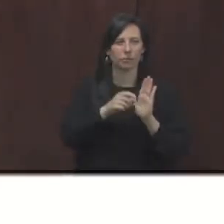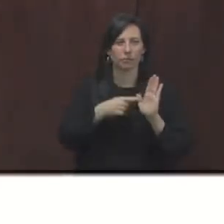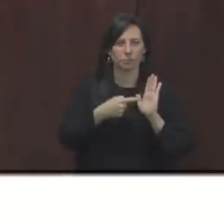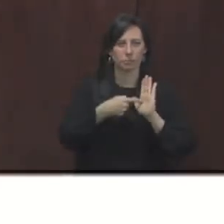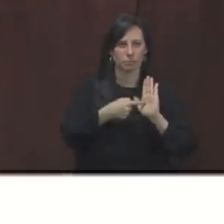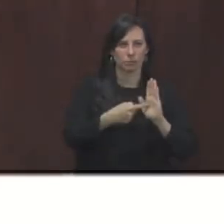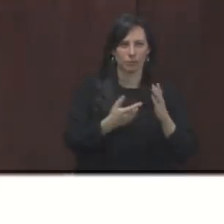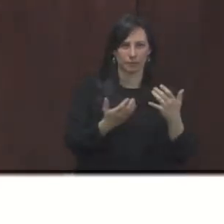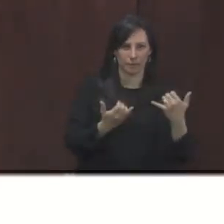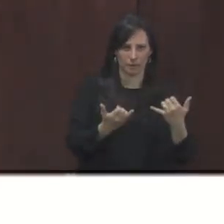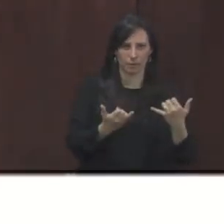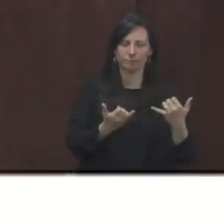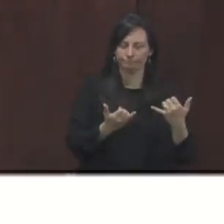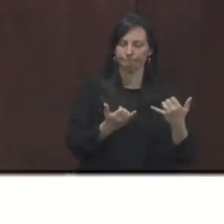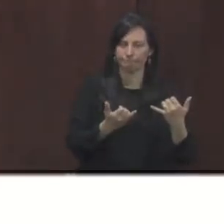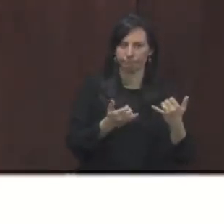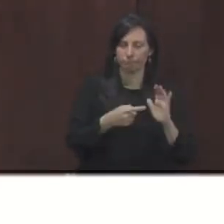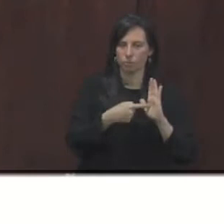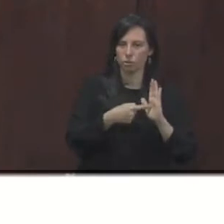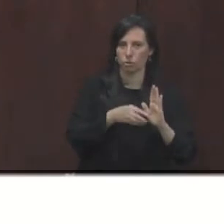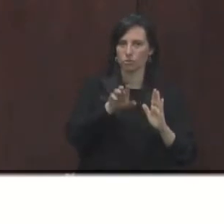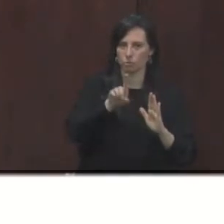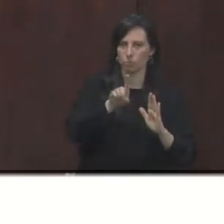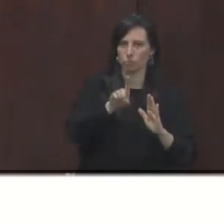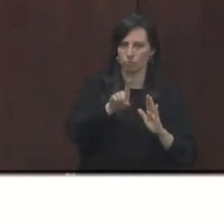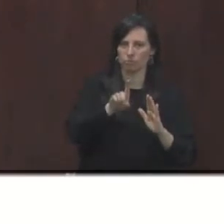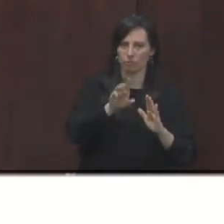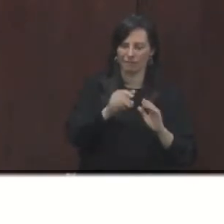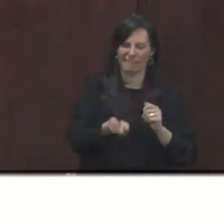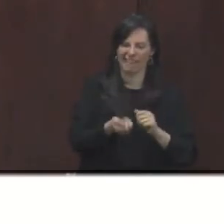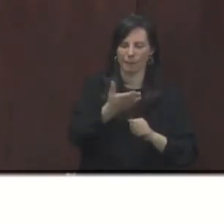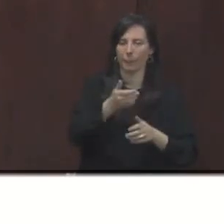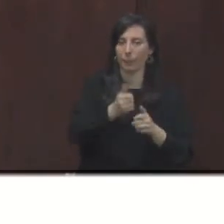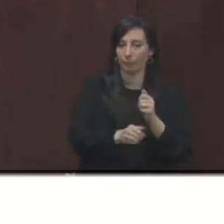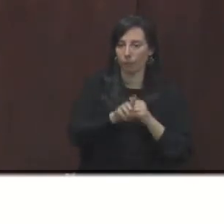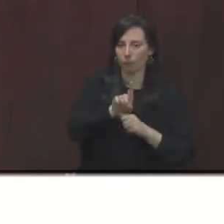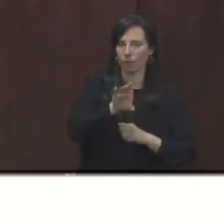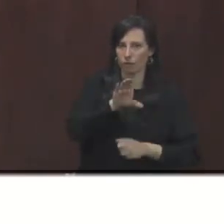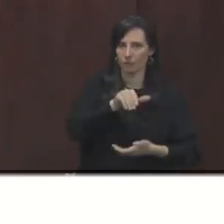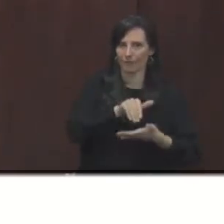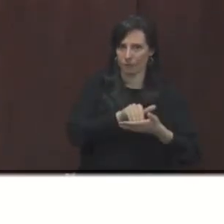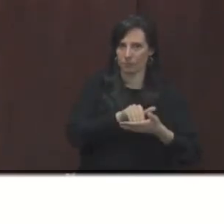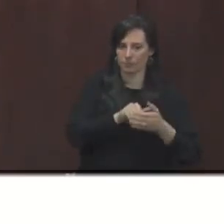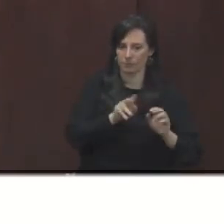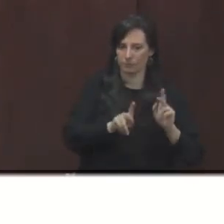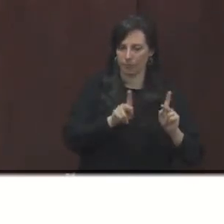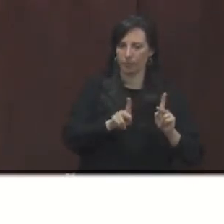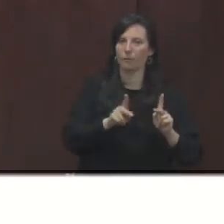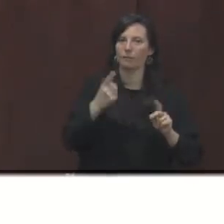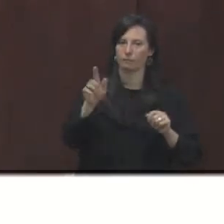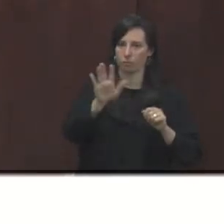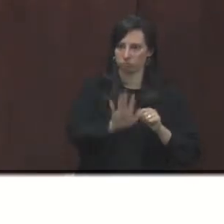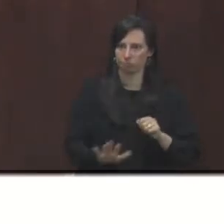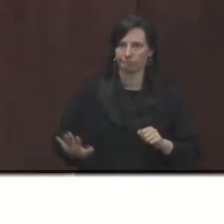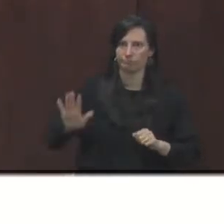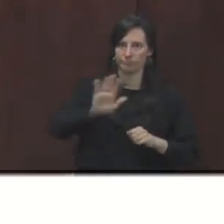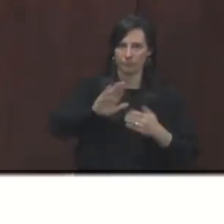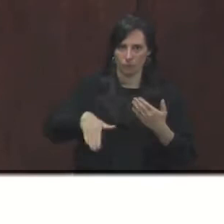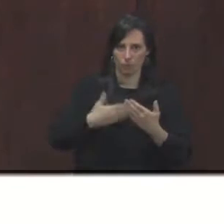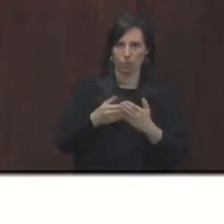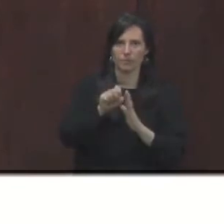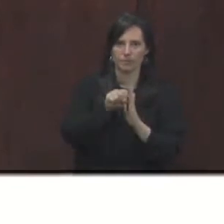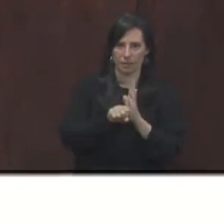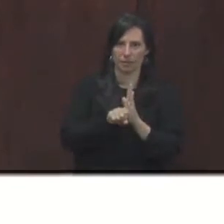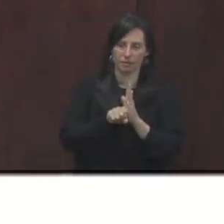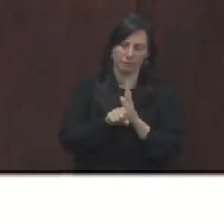on the screen shows the cases per 100,000 per week for the entire state. And you can see that, over time that